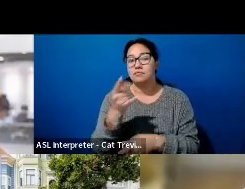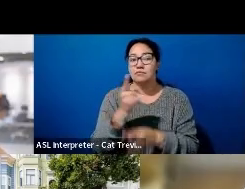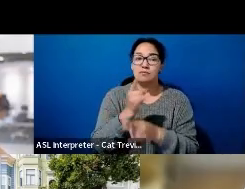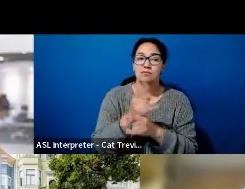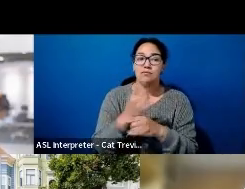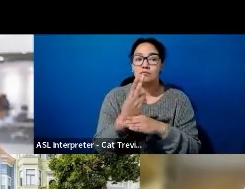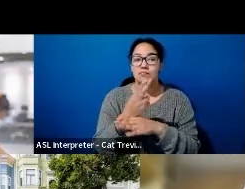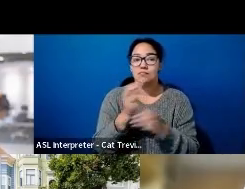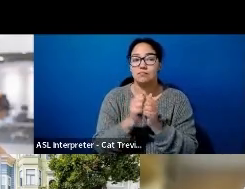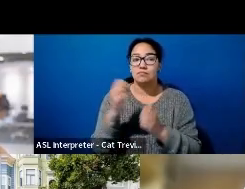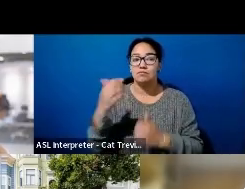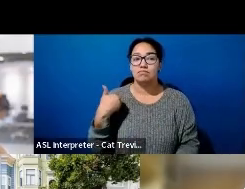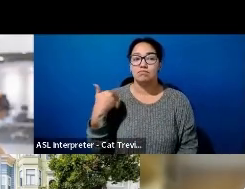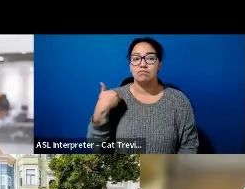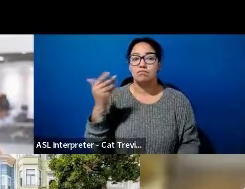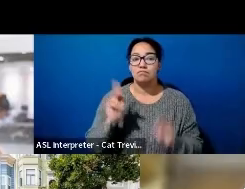adolescence.